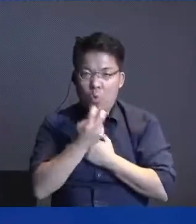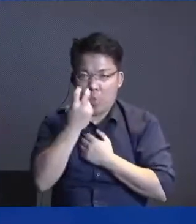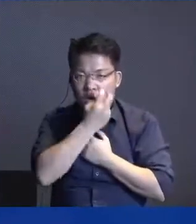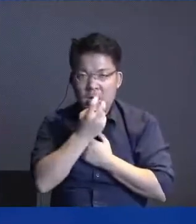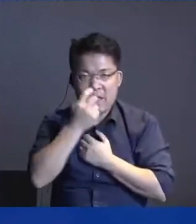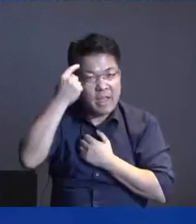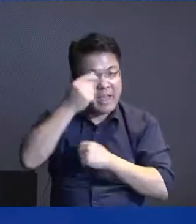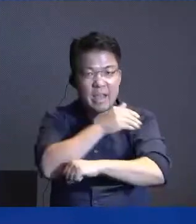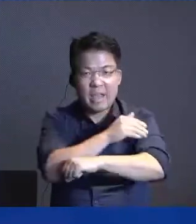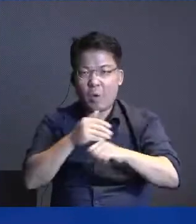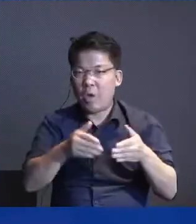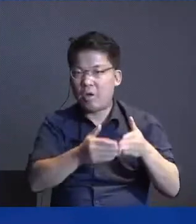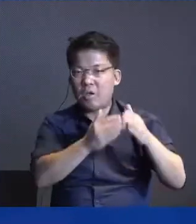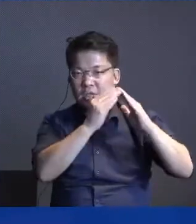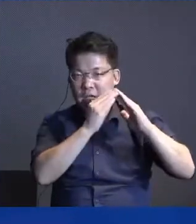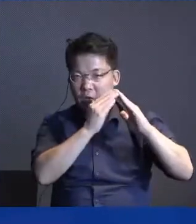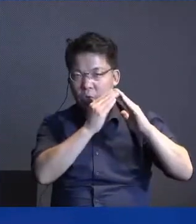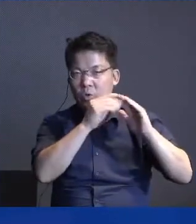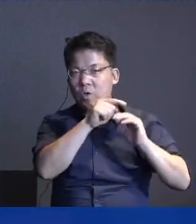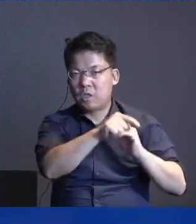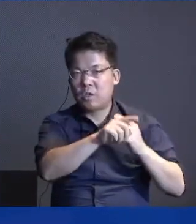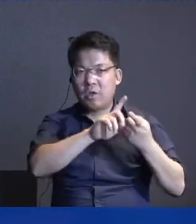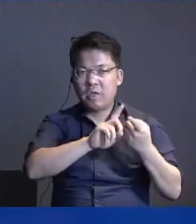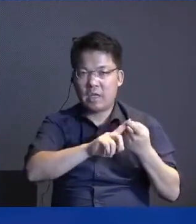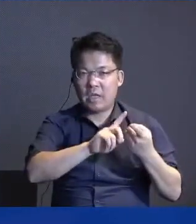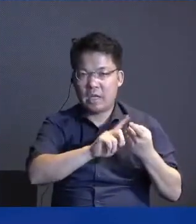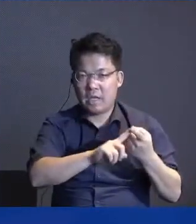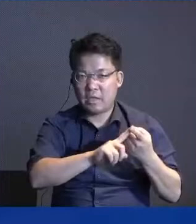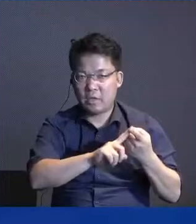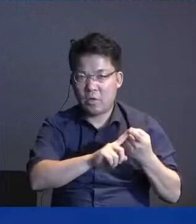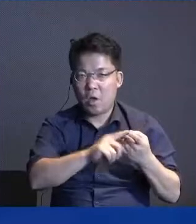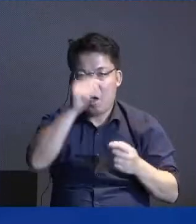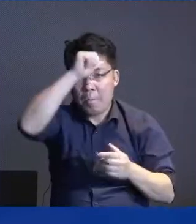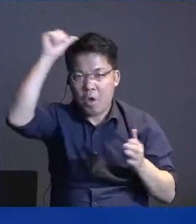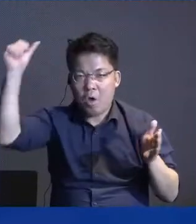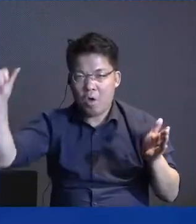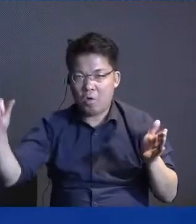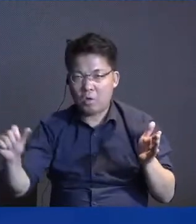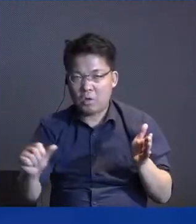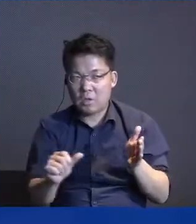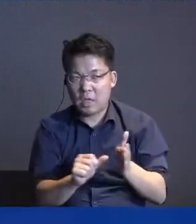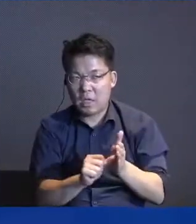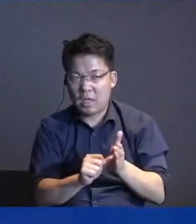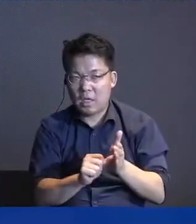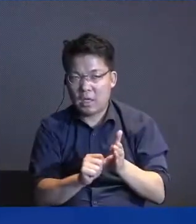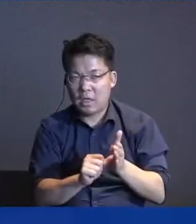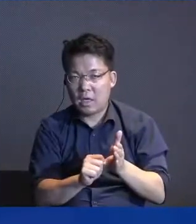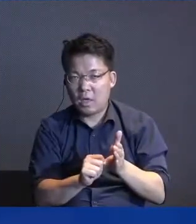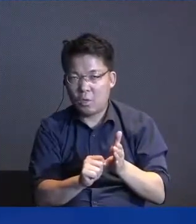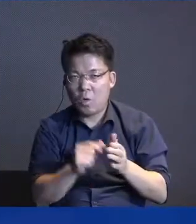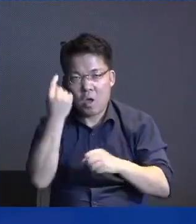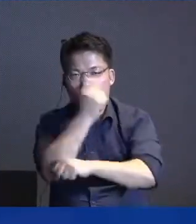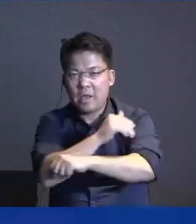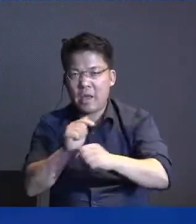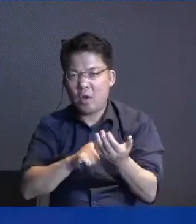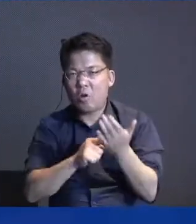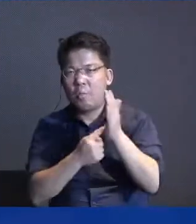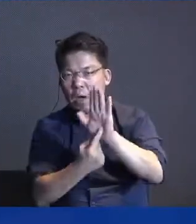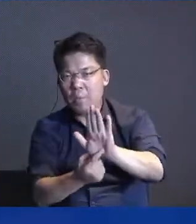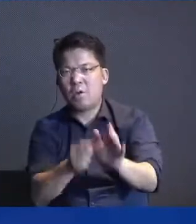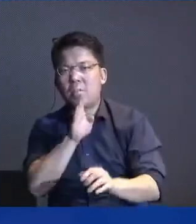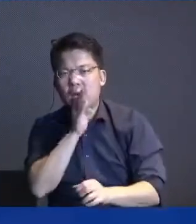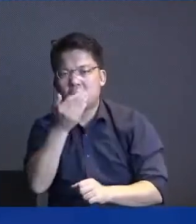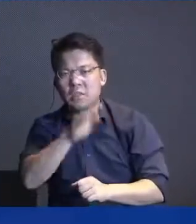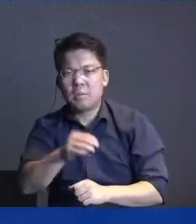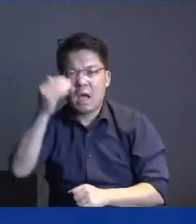course, depression and suicide rates for older Korean people remain